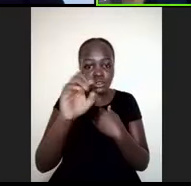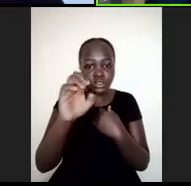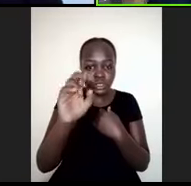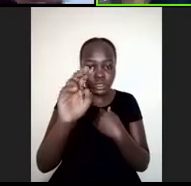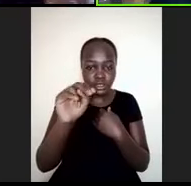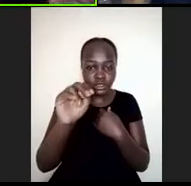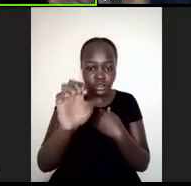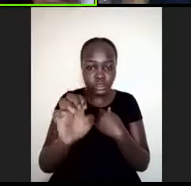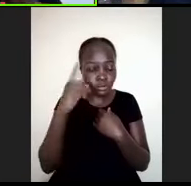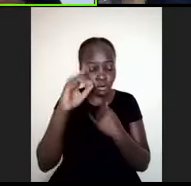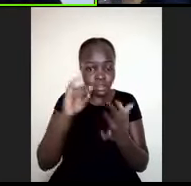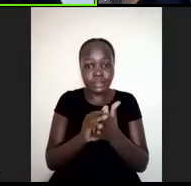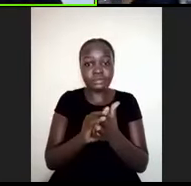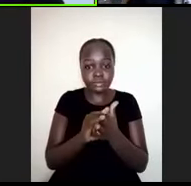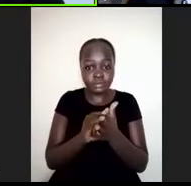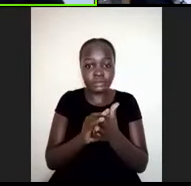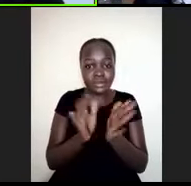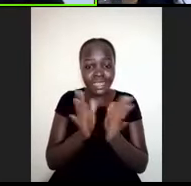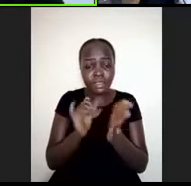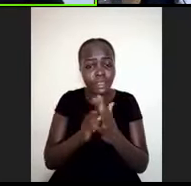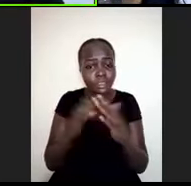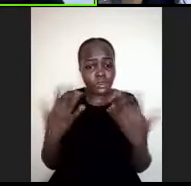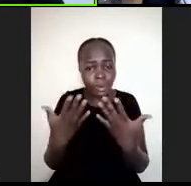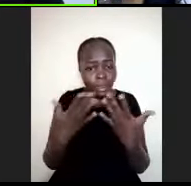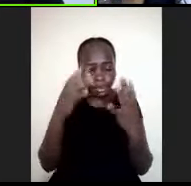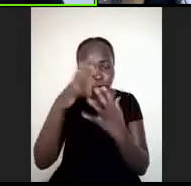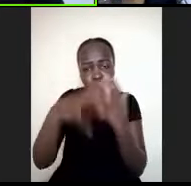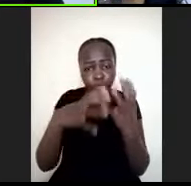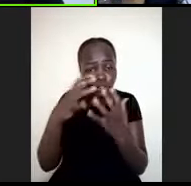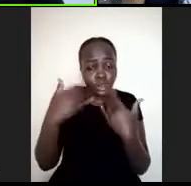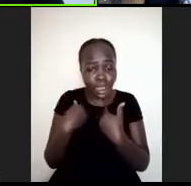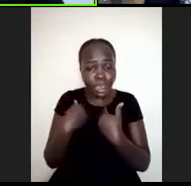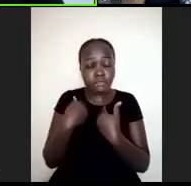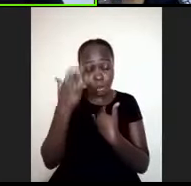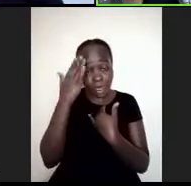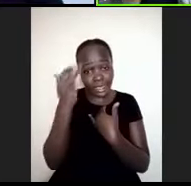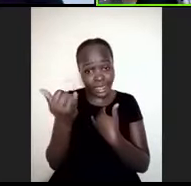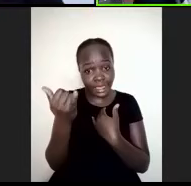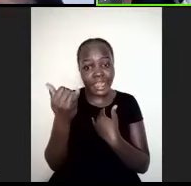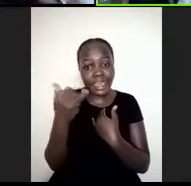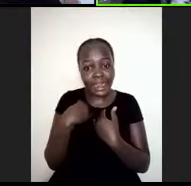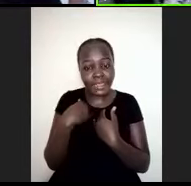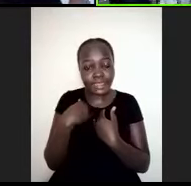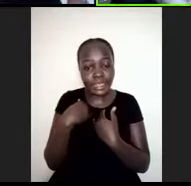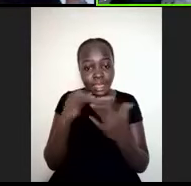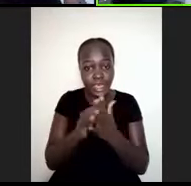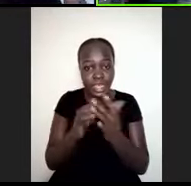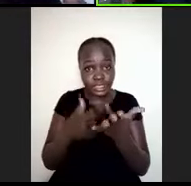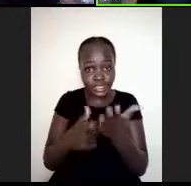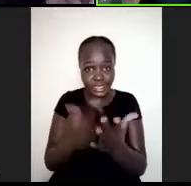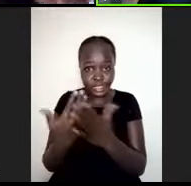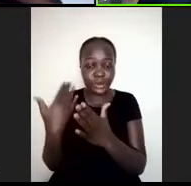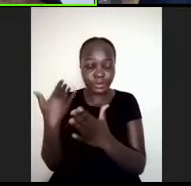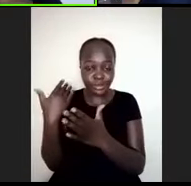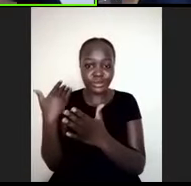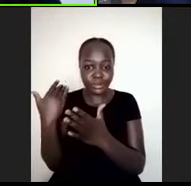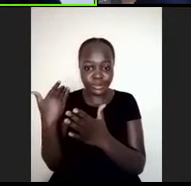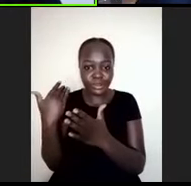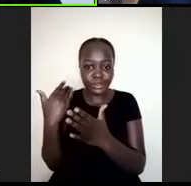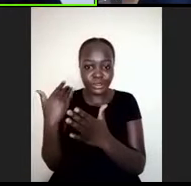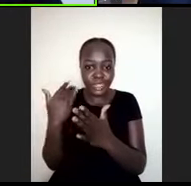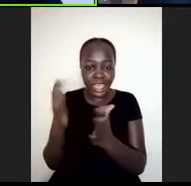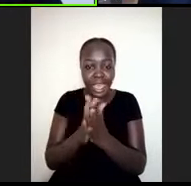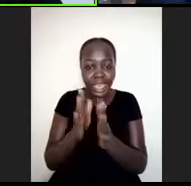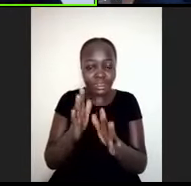know, and I think that's where the confusion comes, because we have had that discussion, or you'd call it a